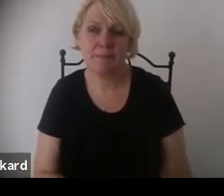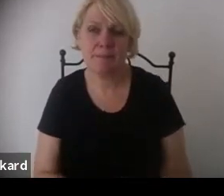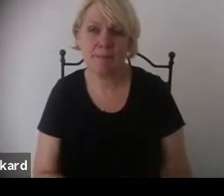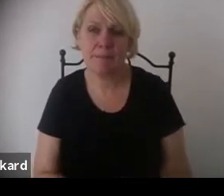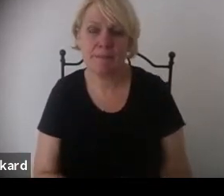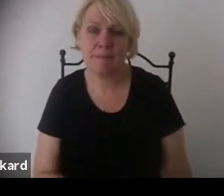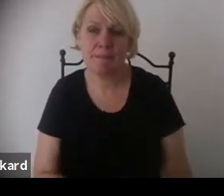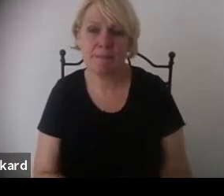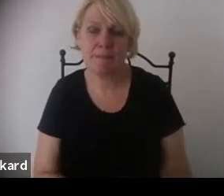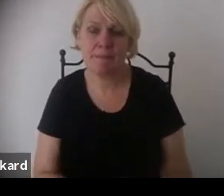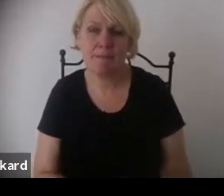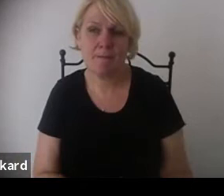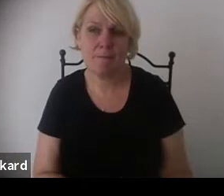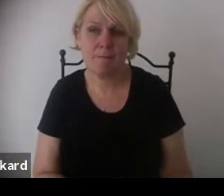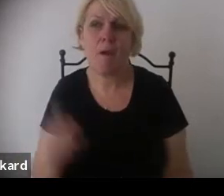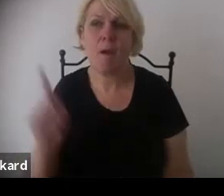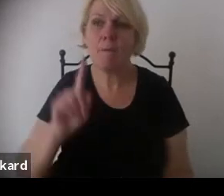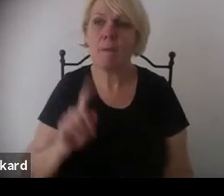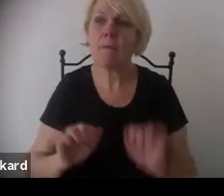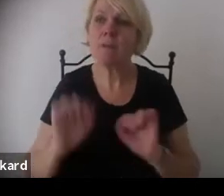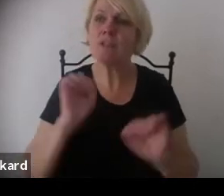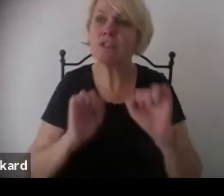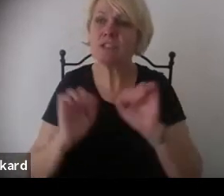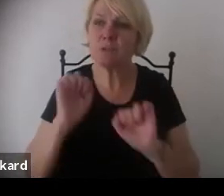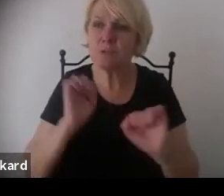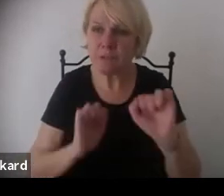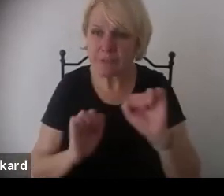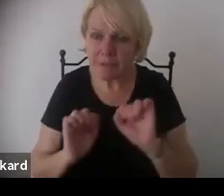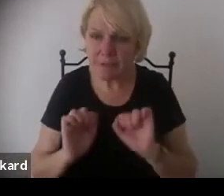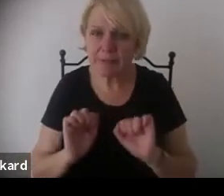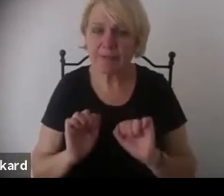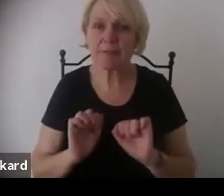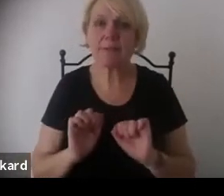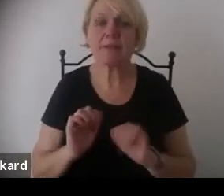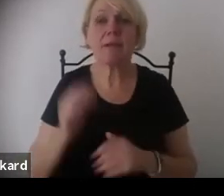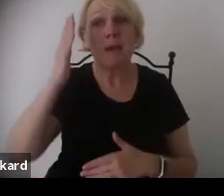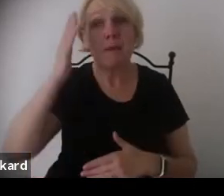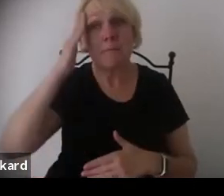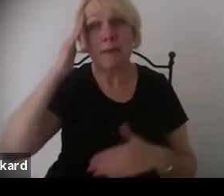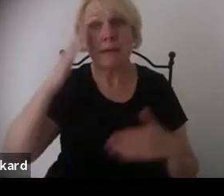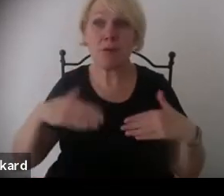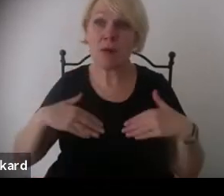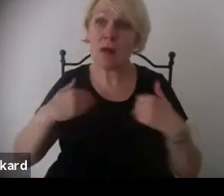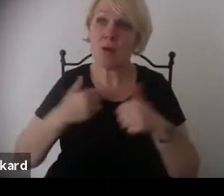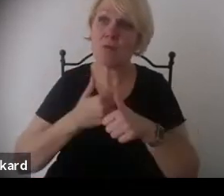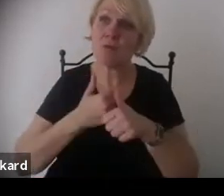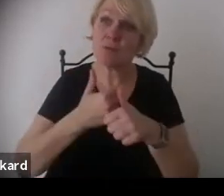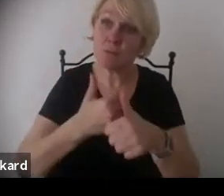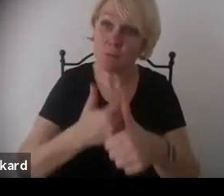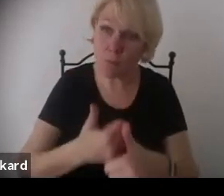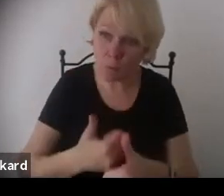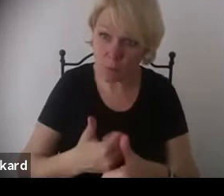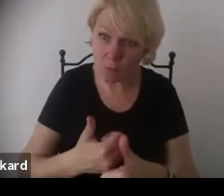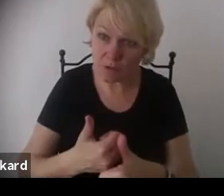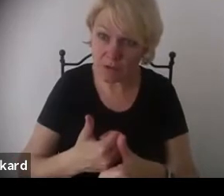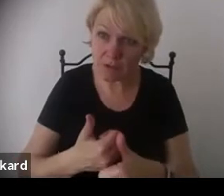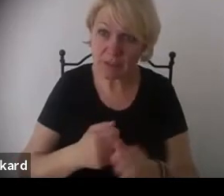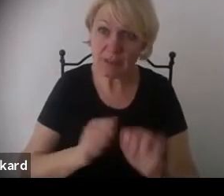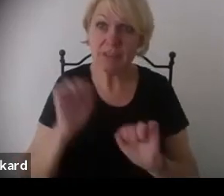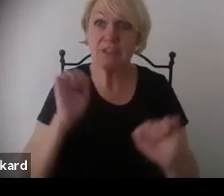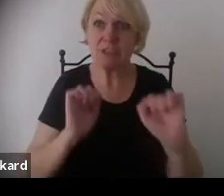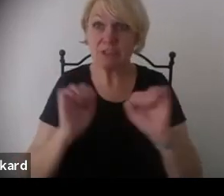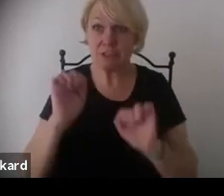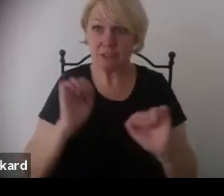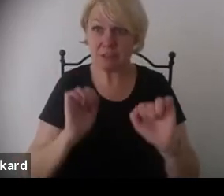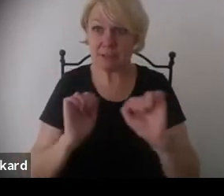For those who are shielding, it says, has any mental health support been set up to help those who were in shielding, and now suddenly we're being